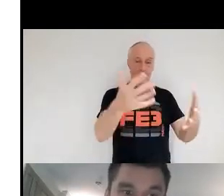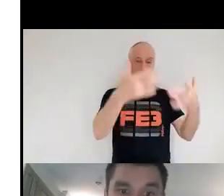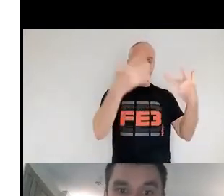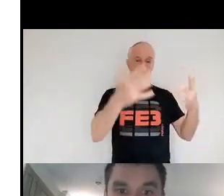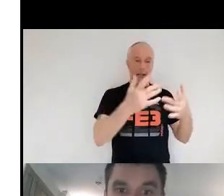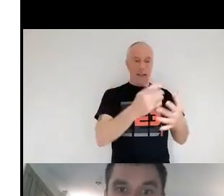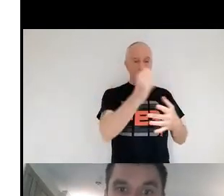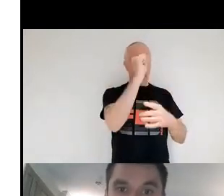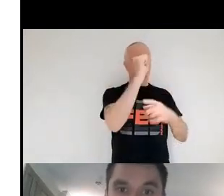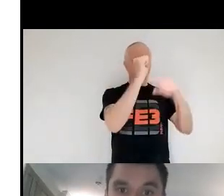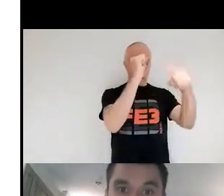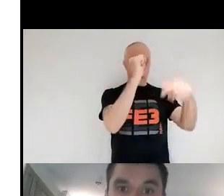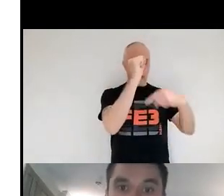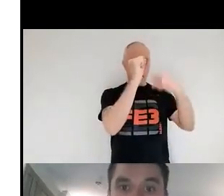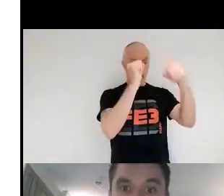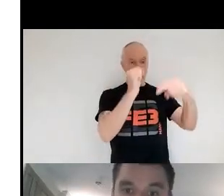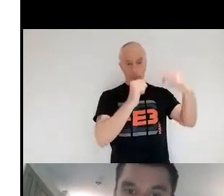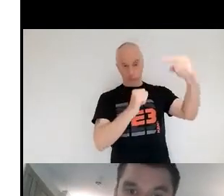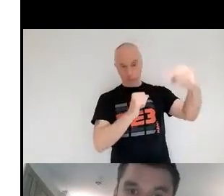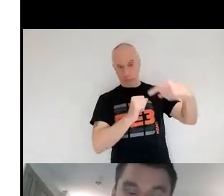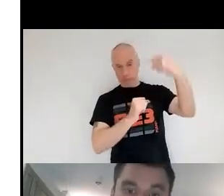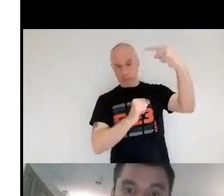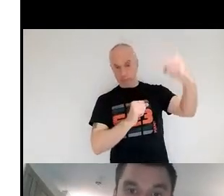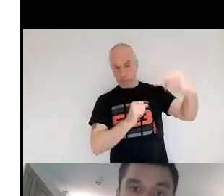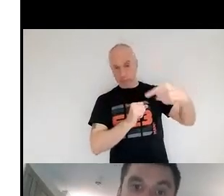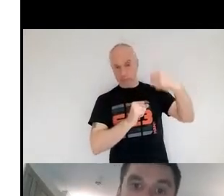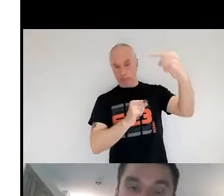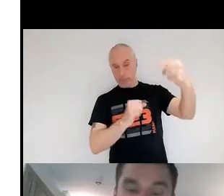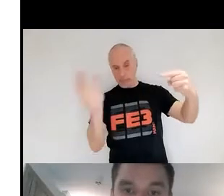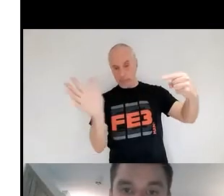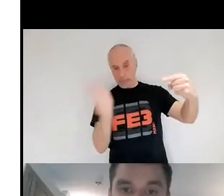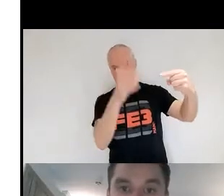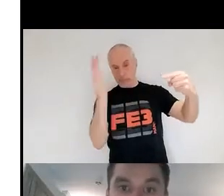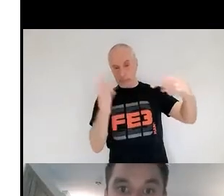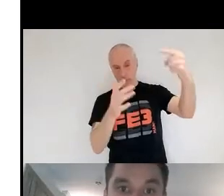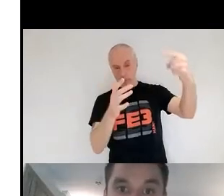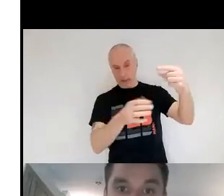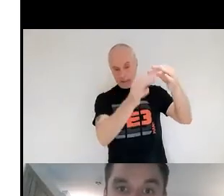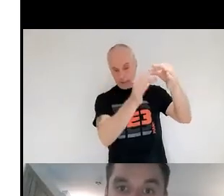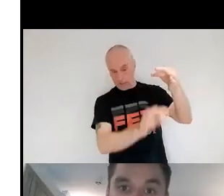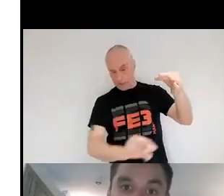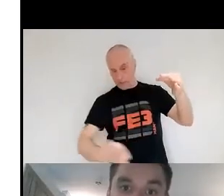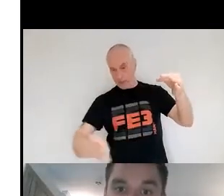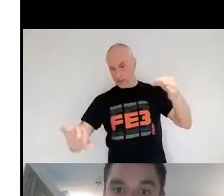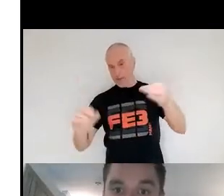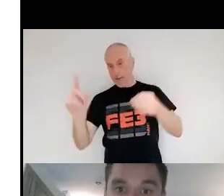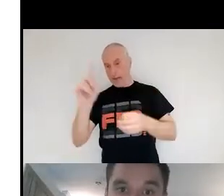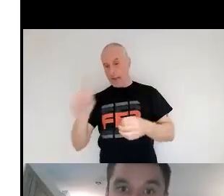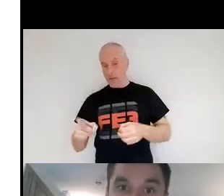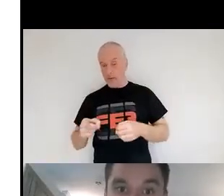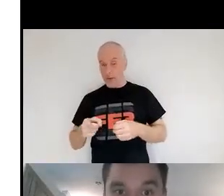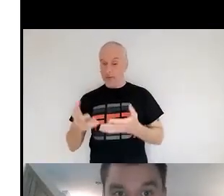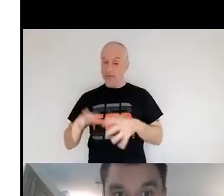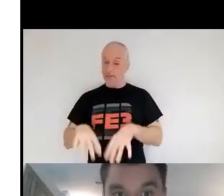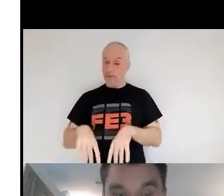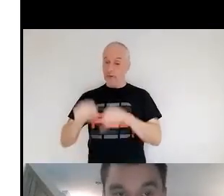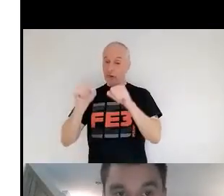very large demand for electricity, and so the wind could naturally come into that market and start to supplement the